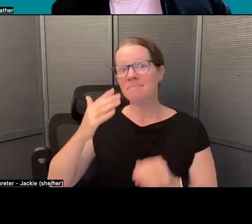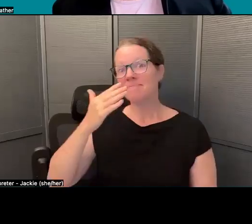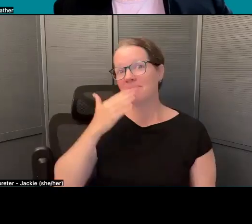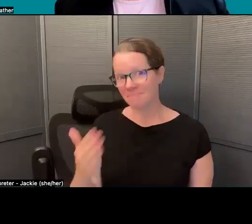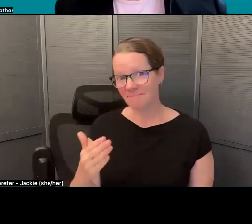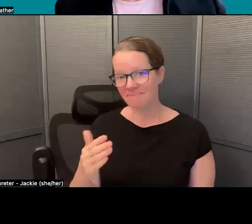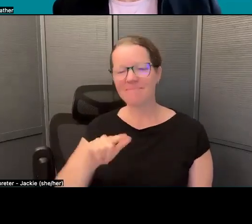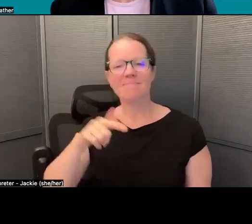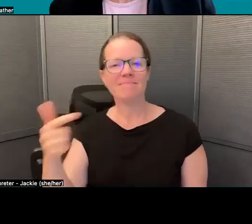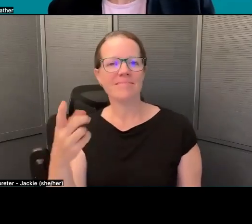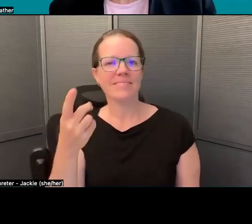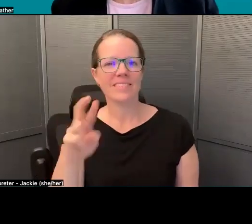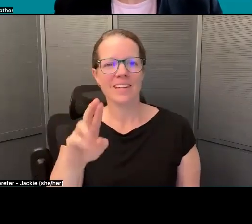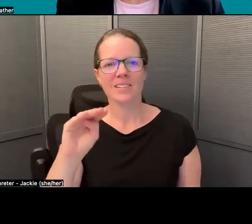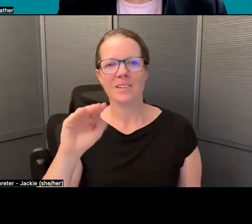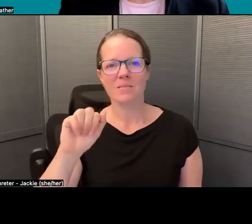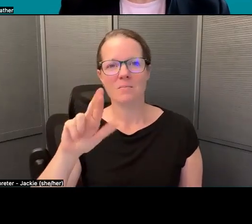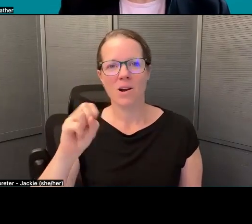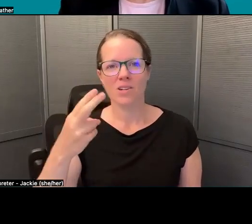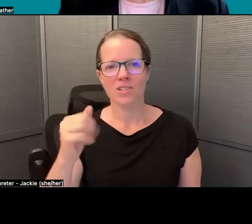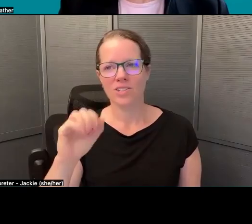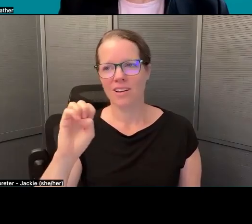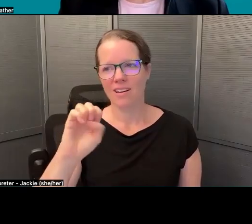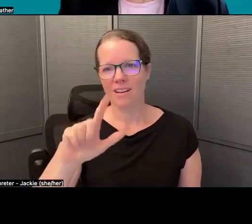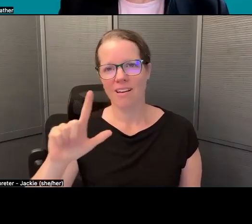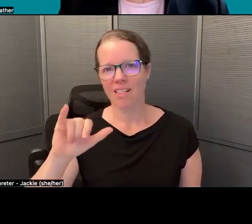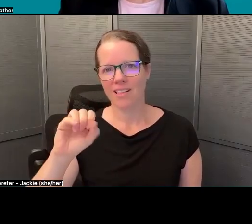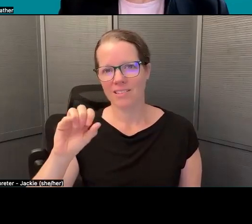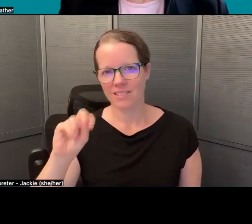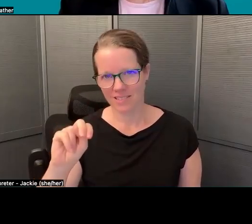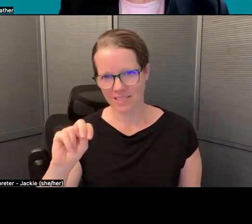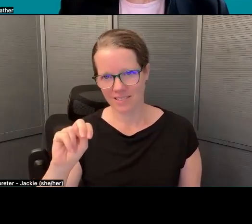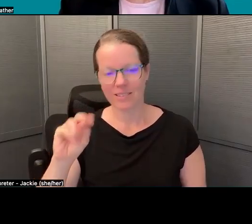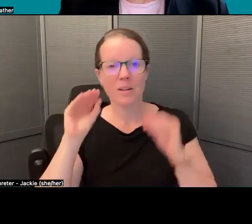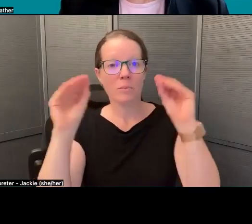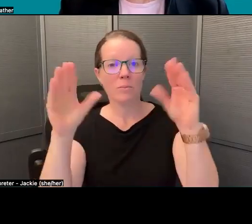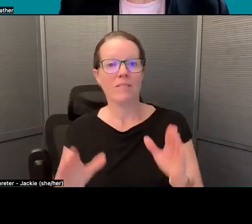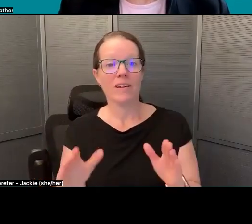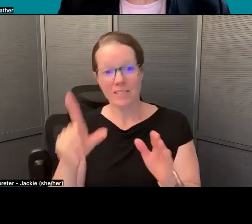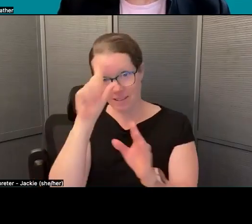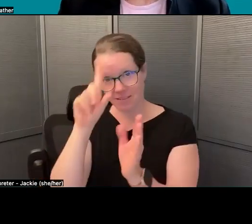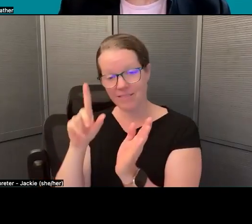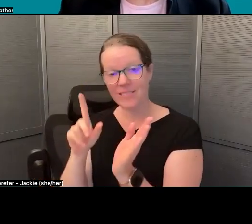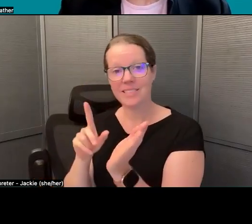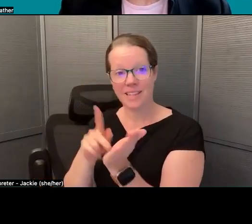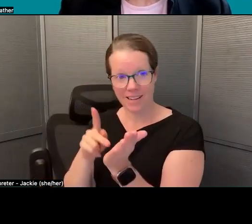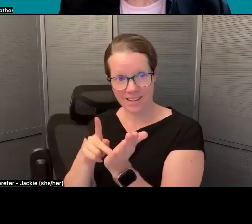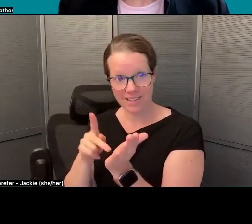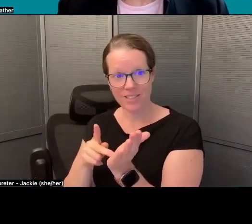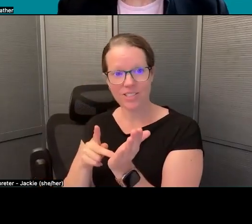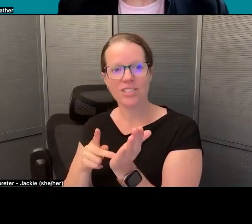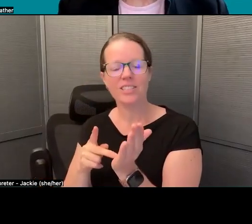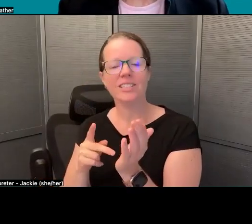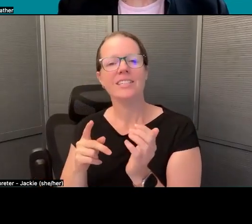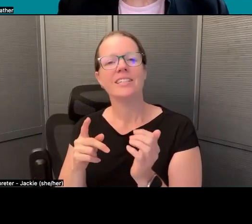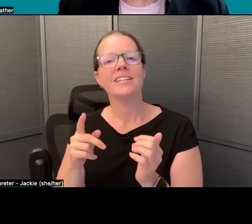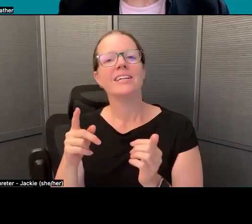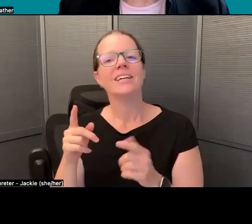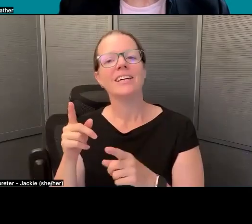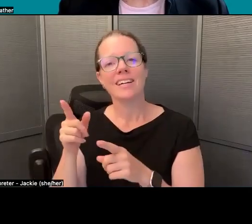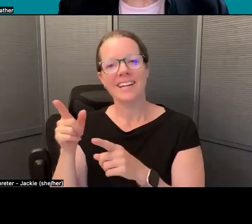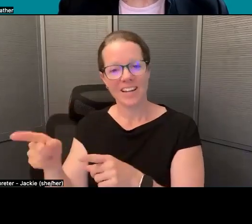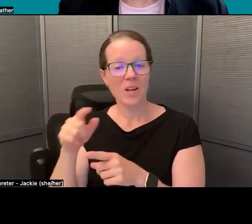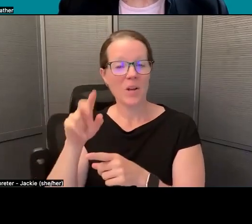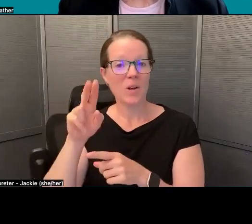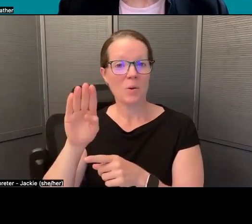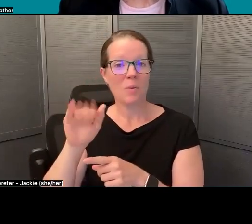Ellison, professor of psychiatry and behavioral sciences at UMass and director of iSPARC's